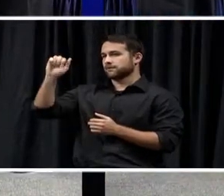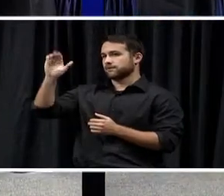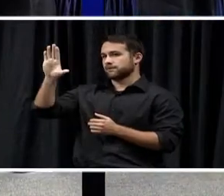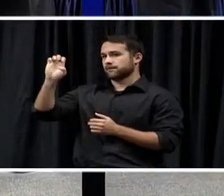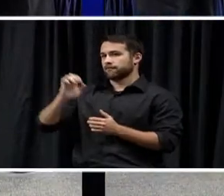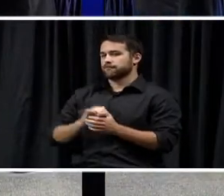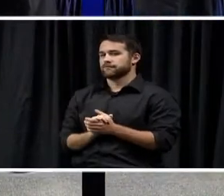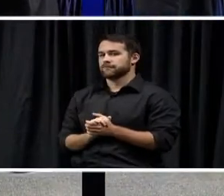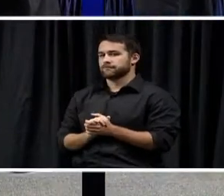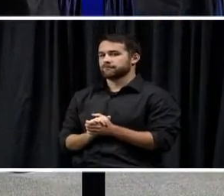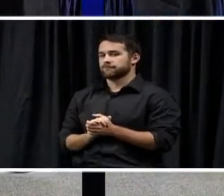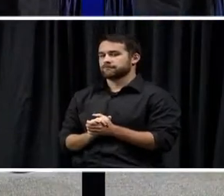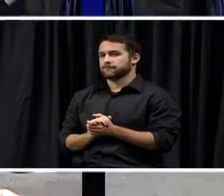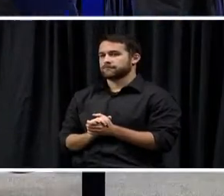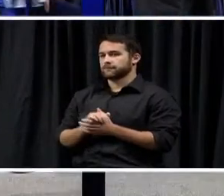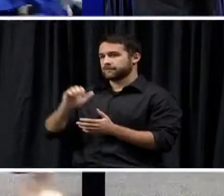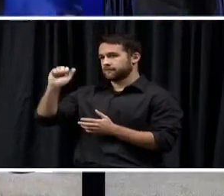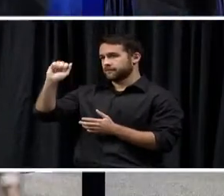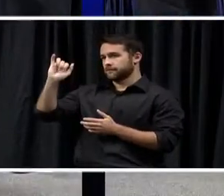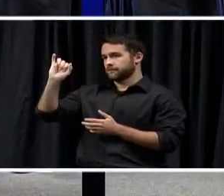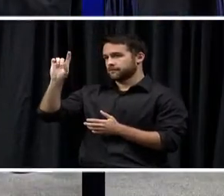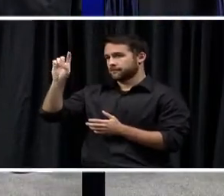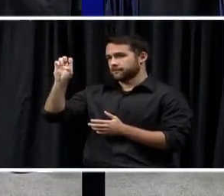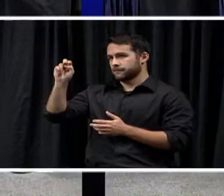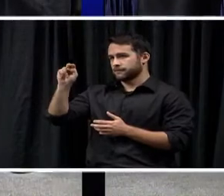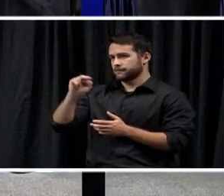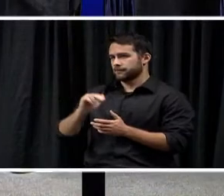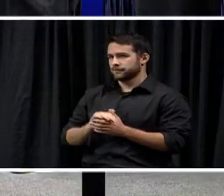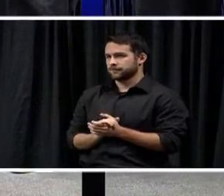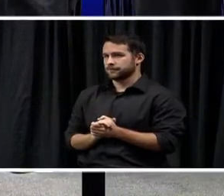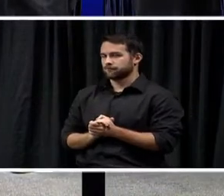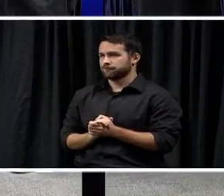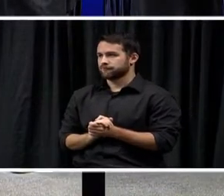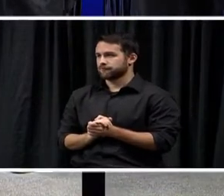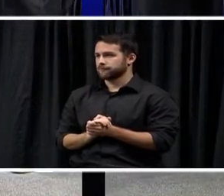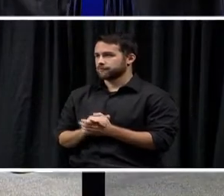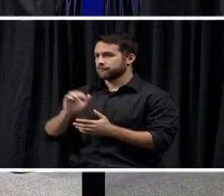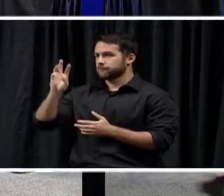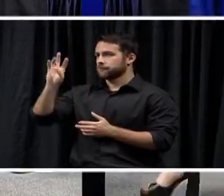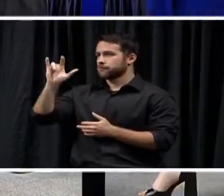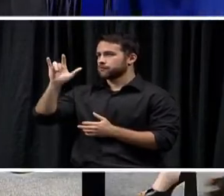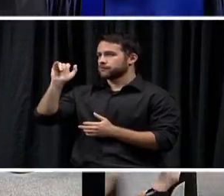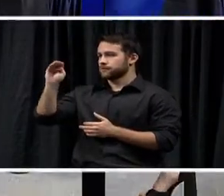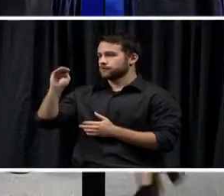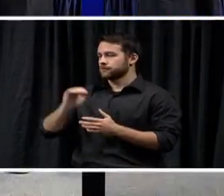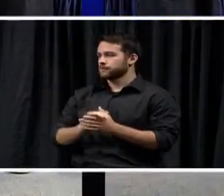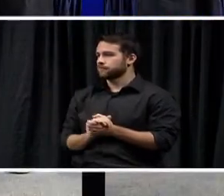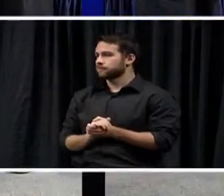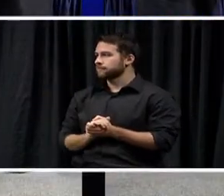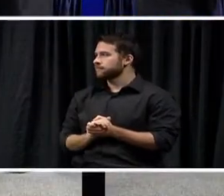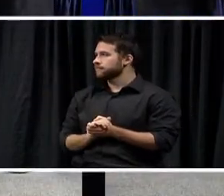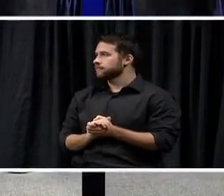Miranda Harrison. Aiden Lewis Hanna. William Stanford Harvey.